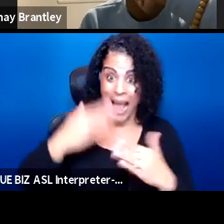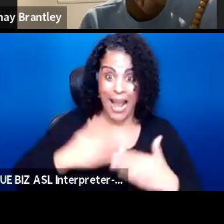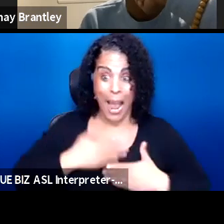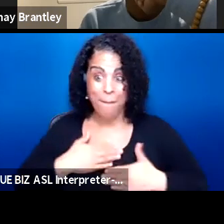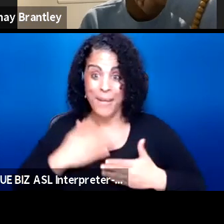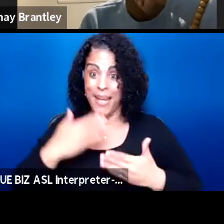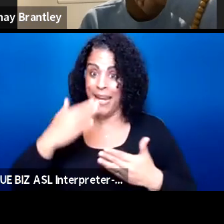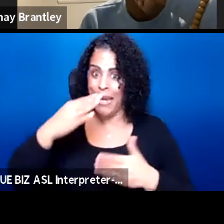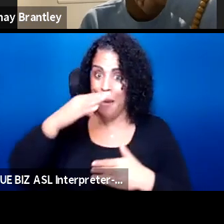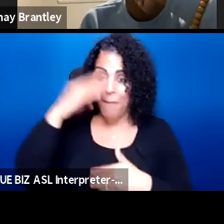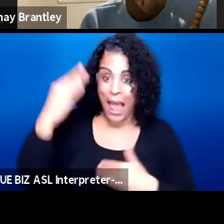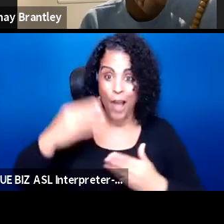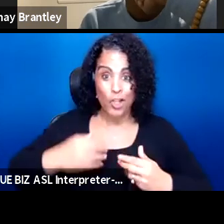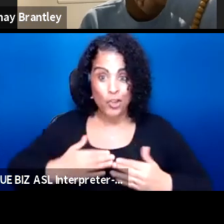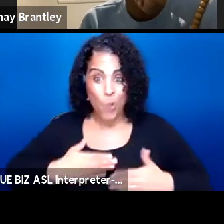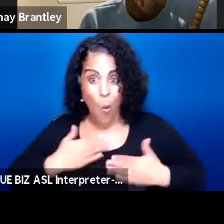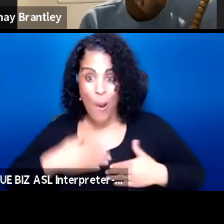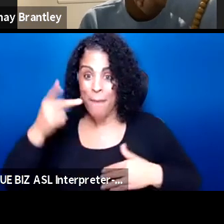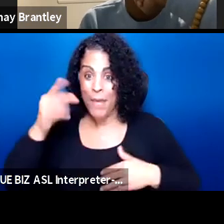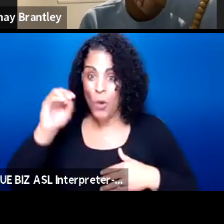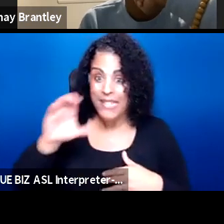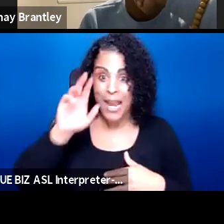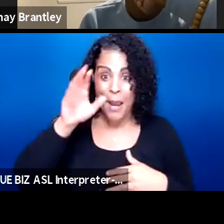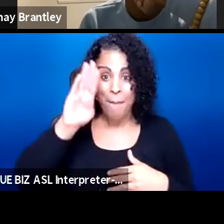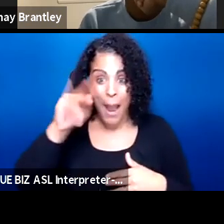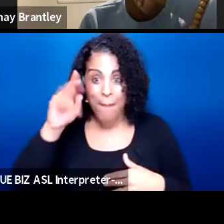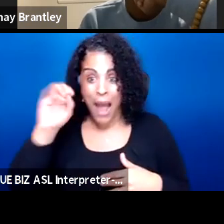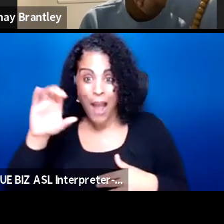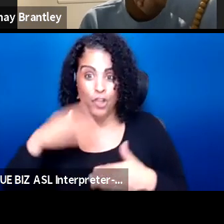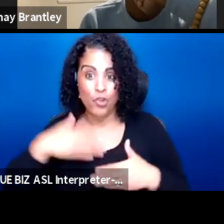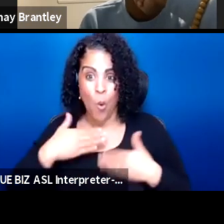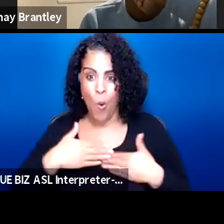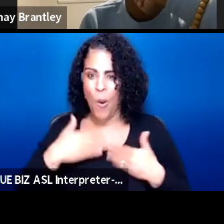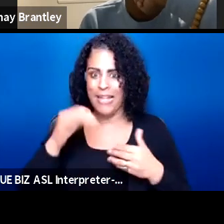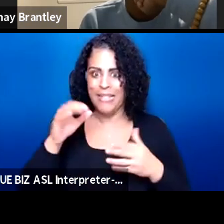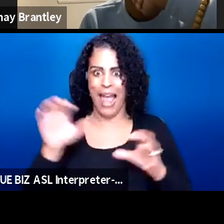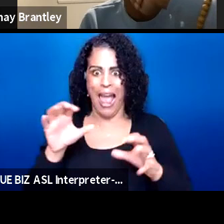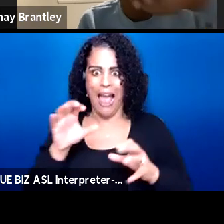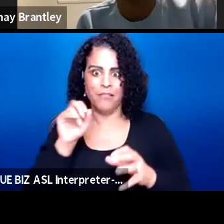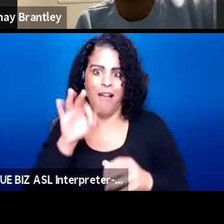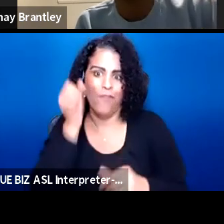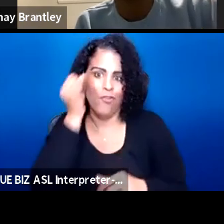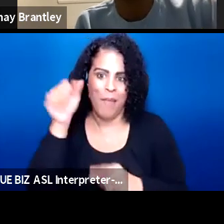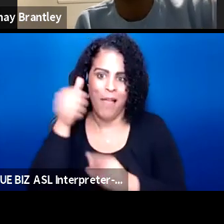joy and like POC and BIPOC joy is an act of rebellion in itself.